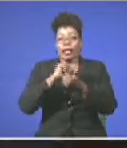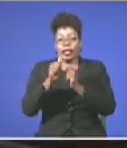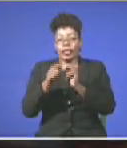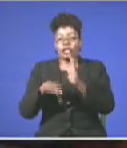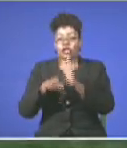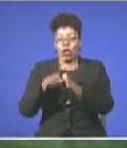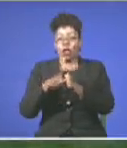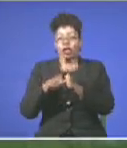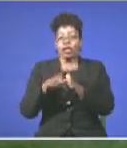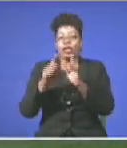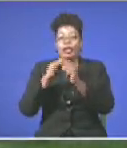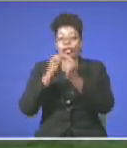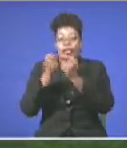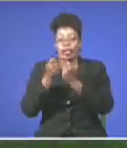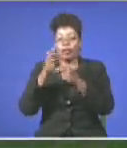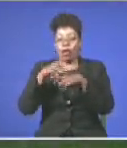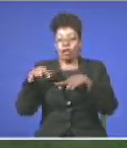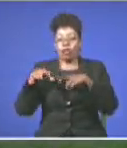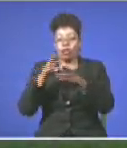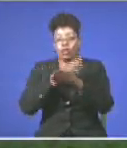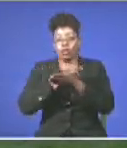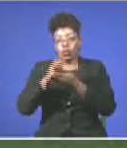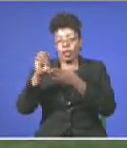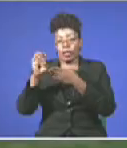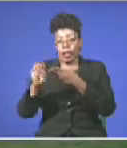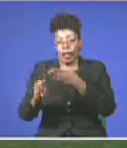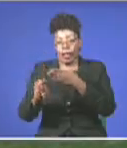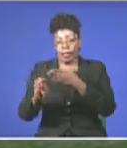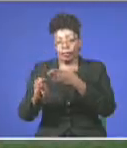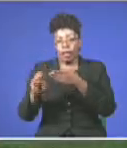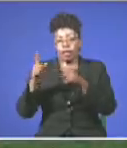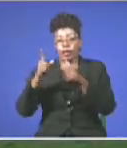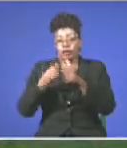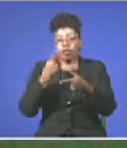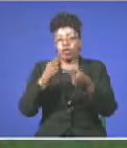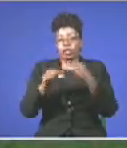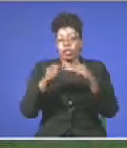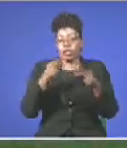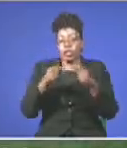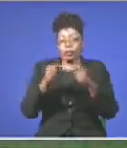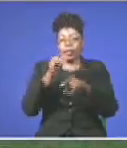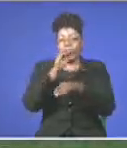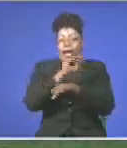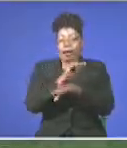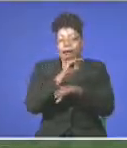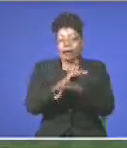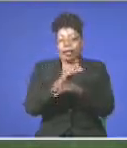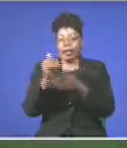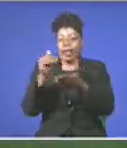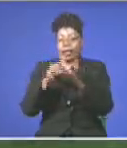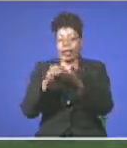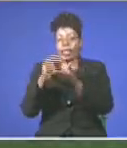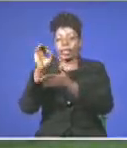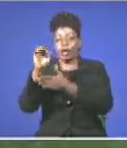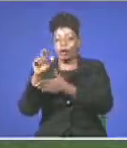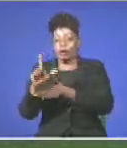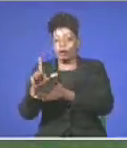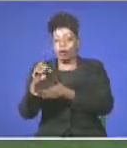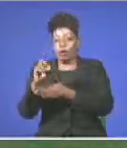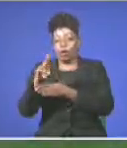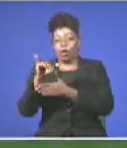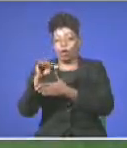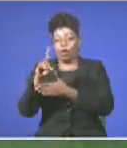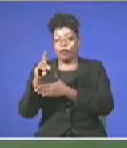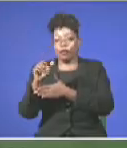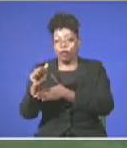soccer team on the road this weekend in the Sunshine State. Their first match was this afternoon against Florida College in Kissimmee, right outside